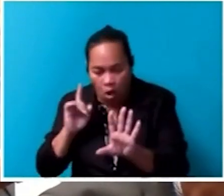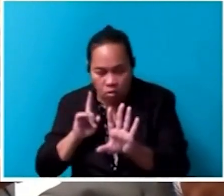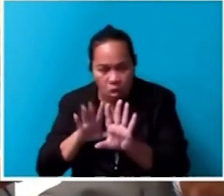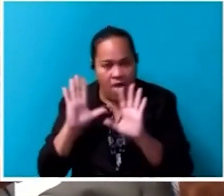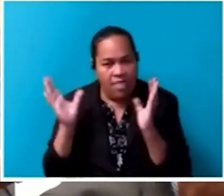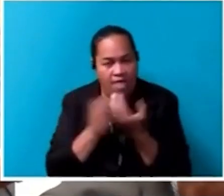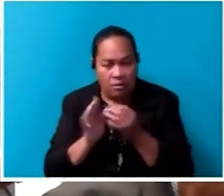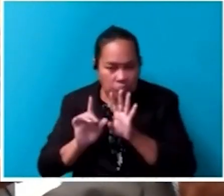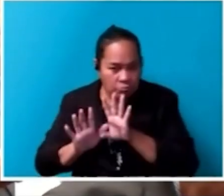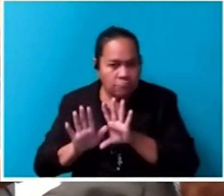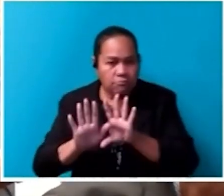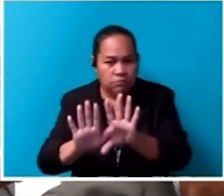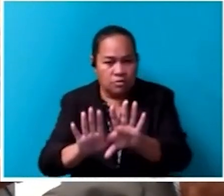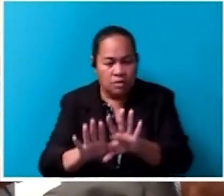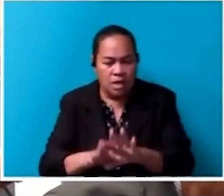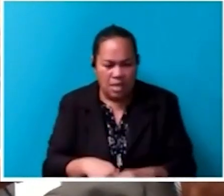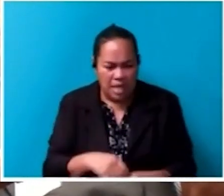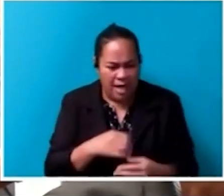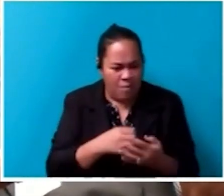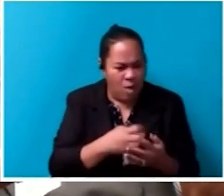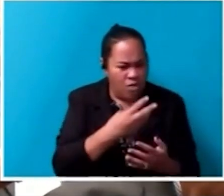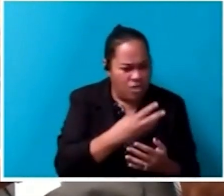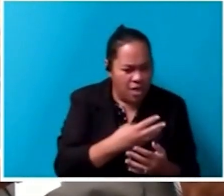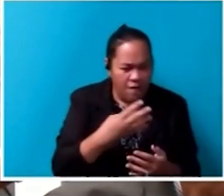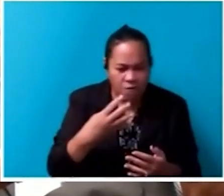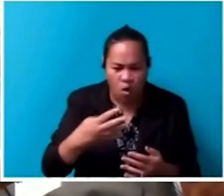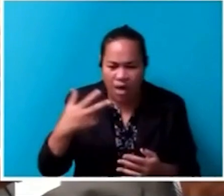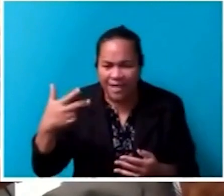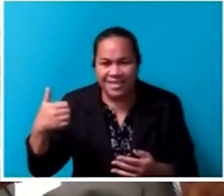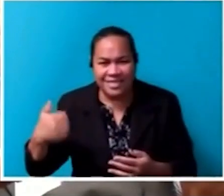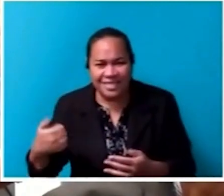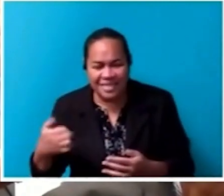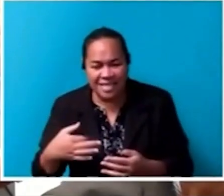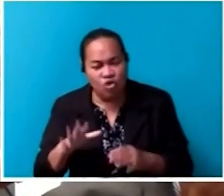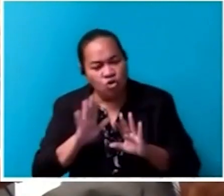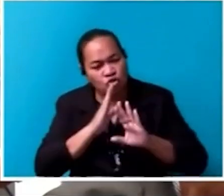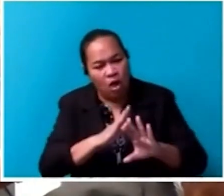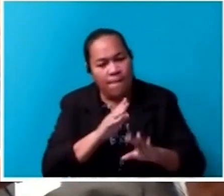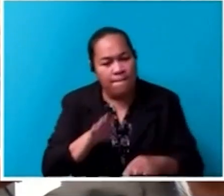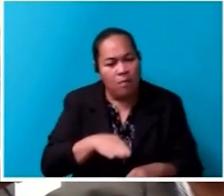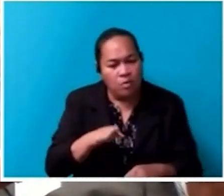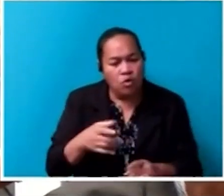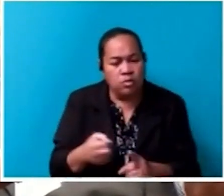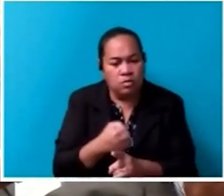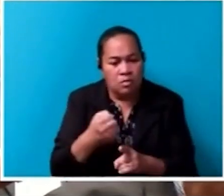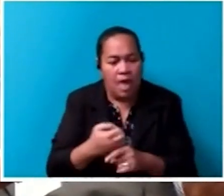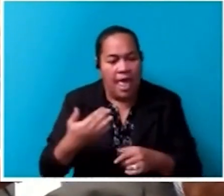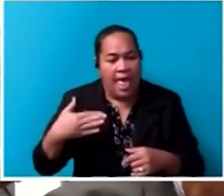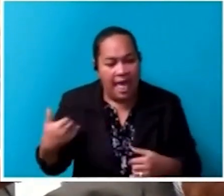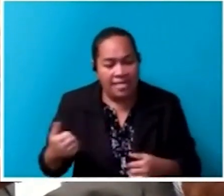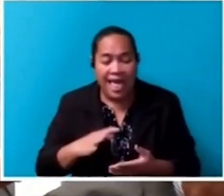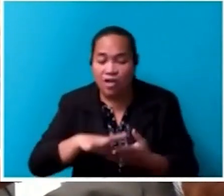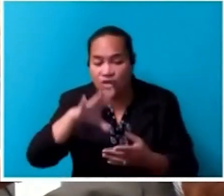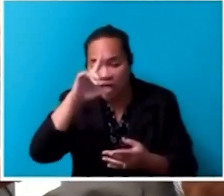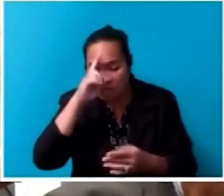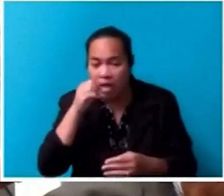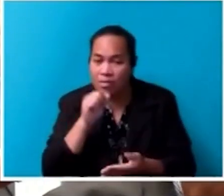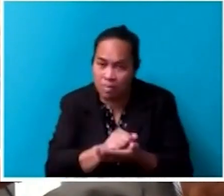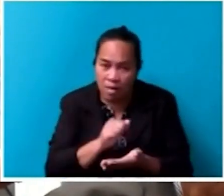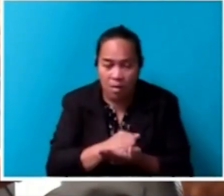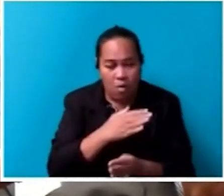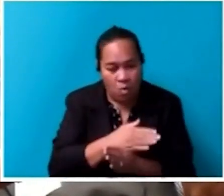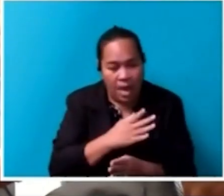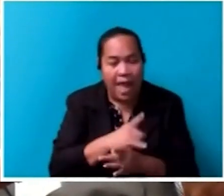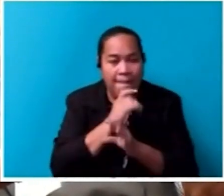4, 8, and 16, ending poverty, promoting health, education, decent work, and